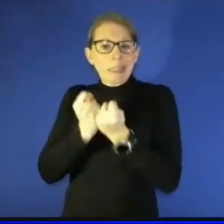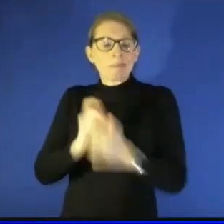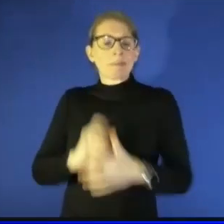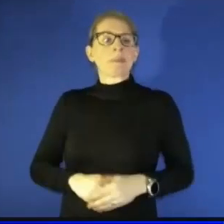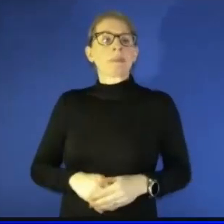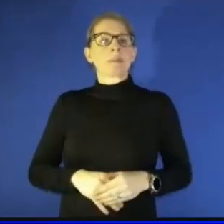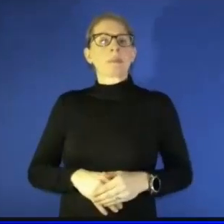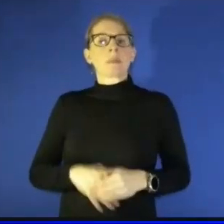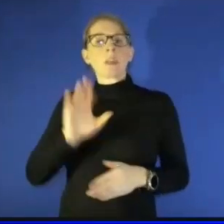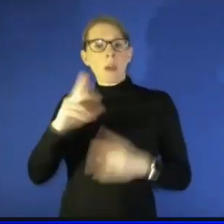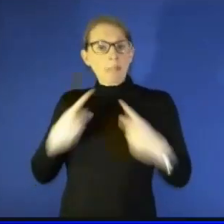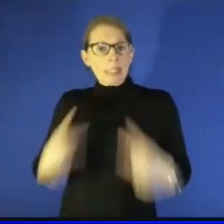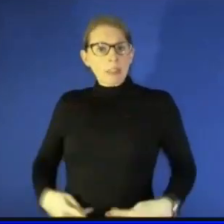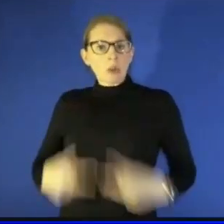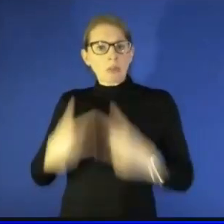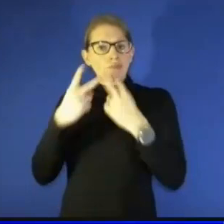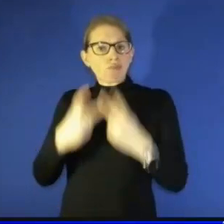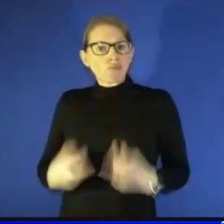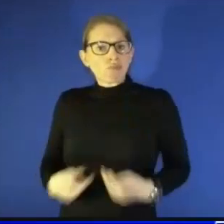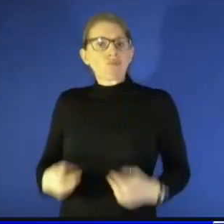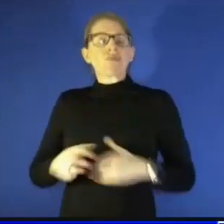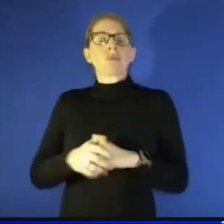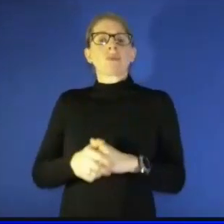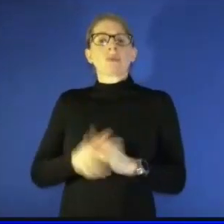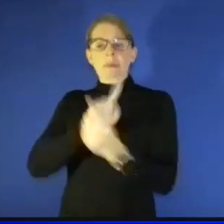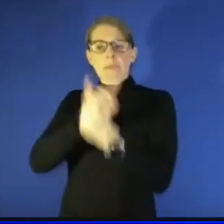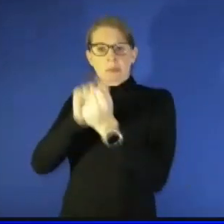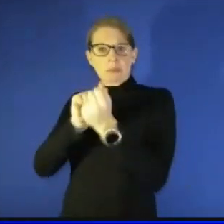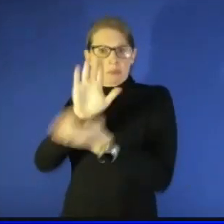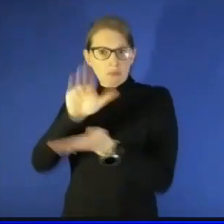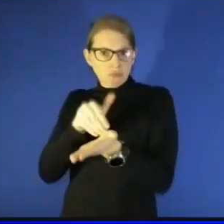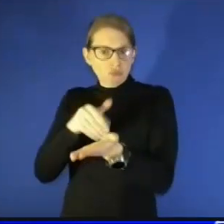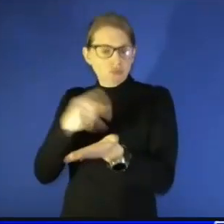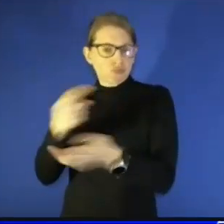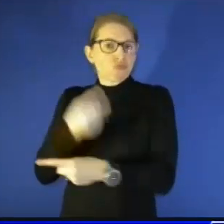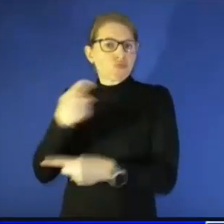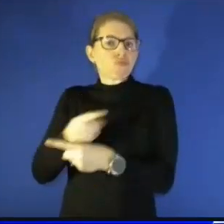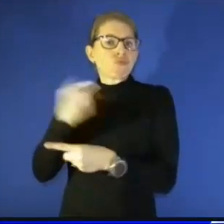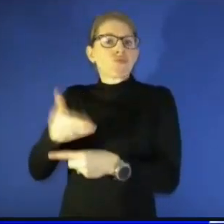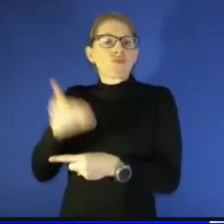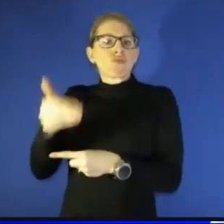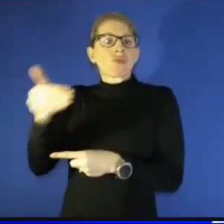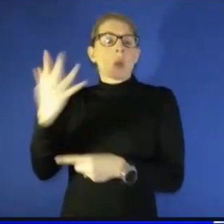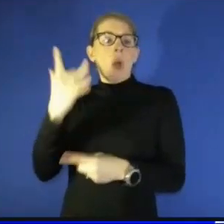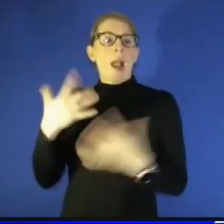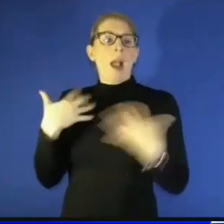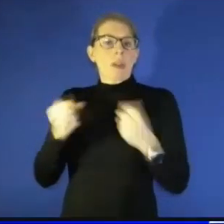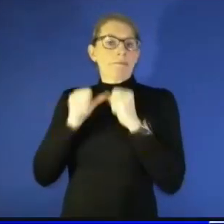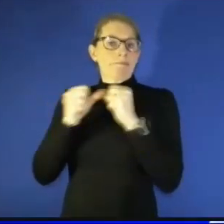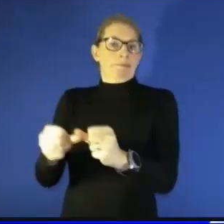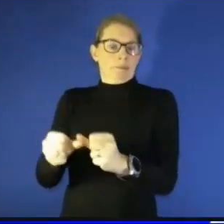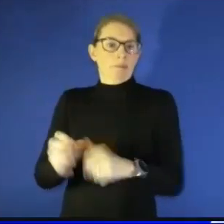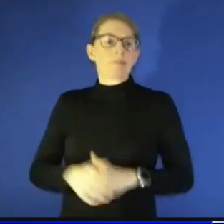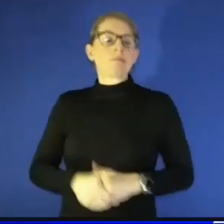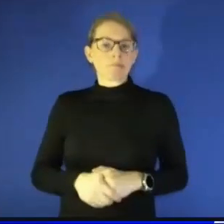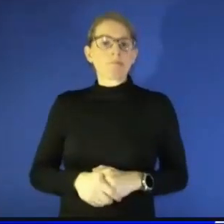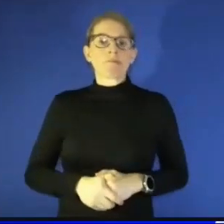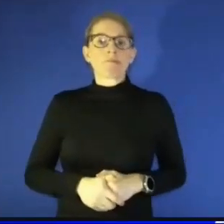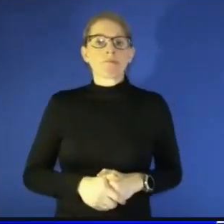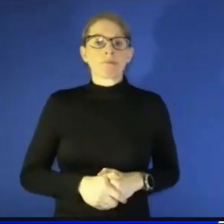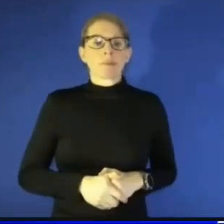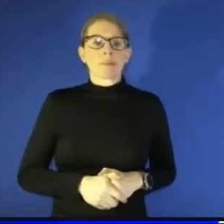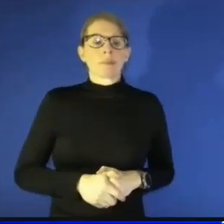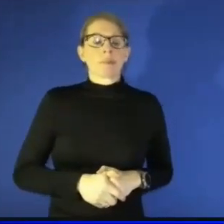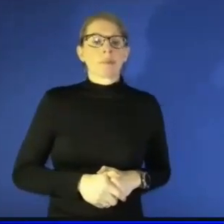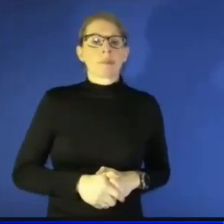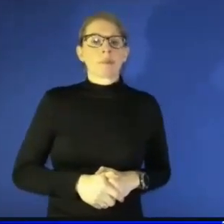physical exams, meet with your physicians on a regular basis to keep yourself healthy and those preventive measures going. I think that continues to be